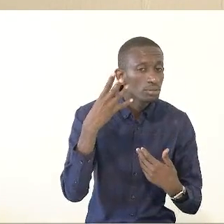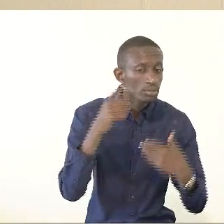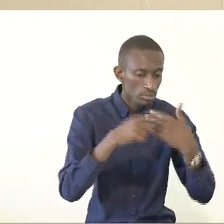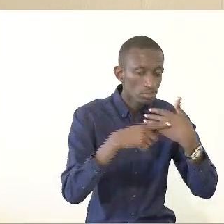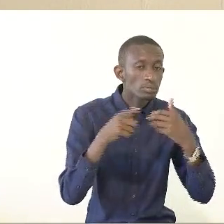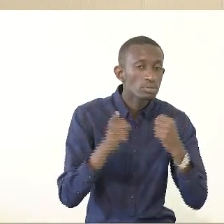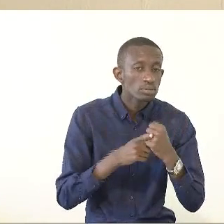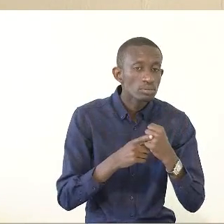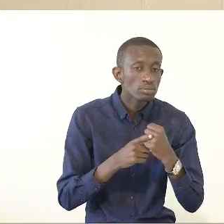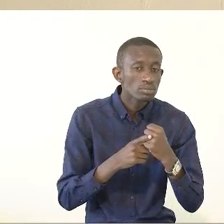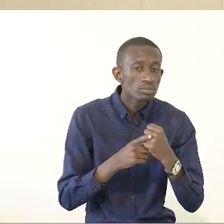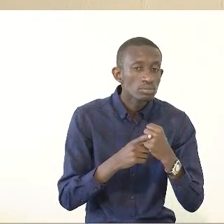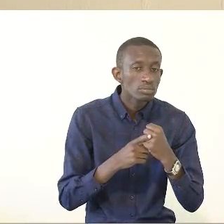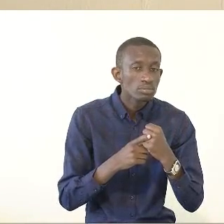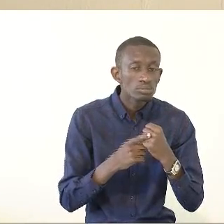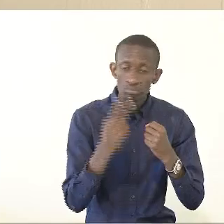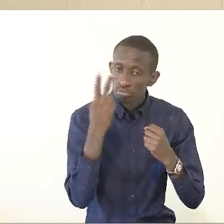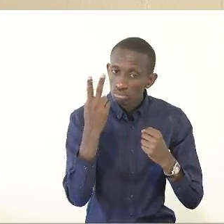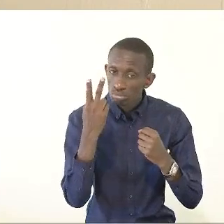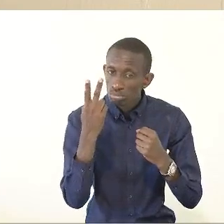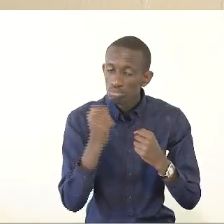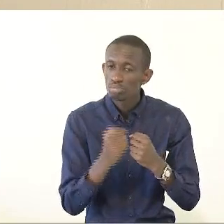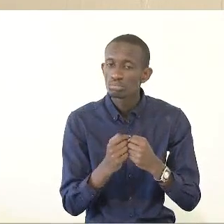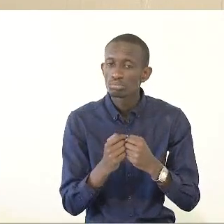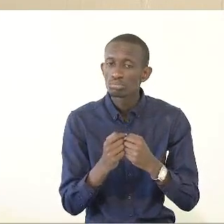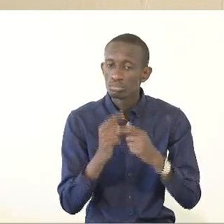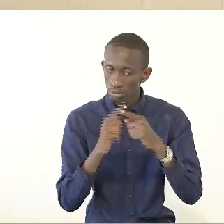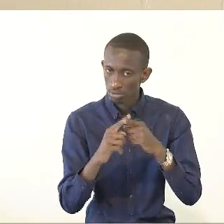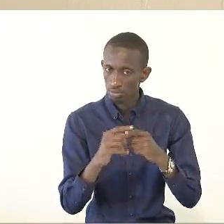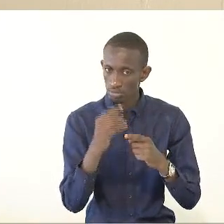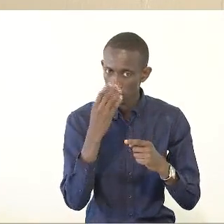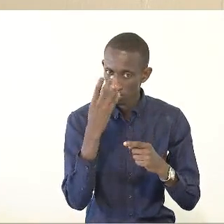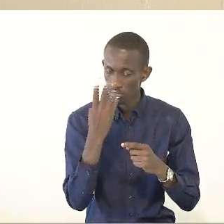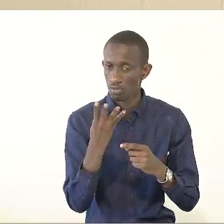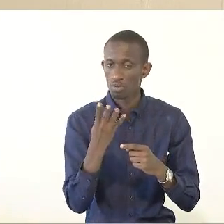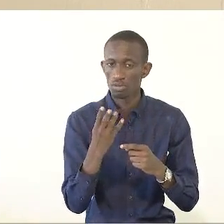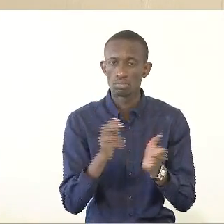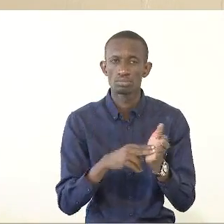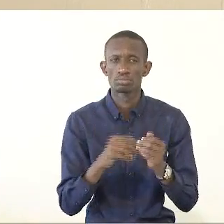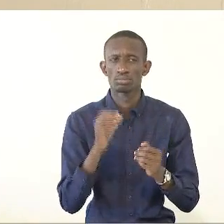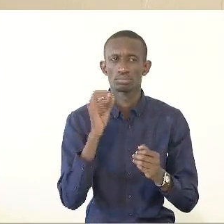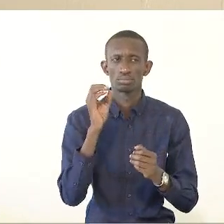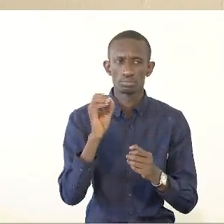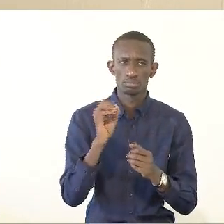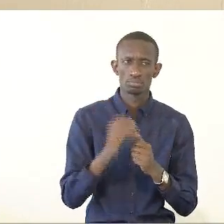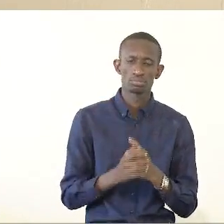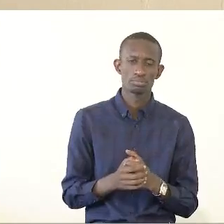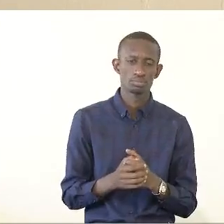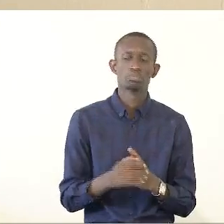negative 6, that is 2. 2 plus 4 gives 6. So we are done to fill our